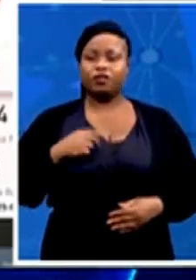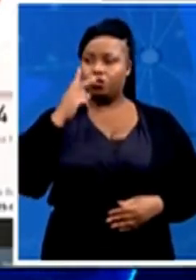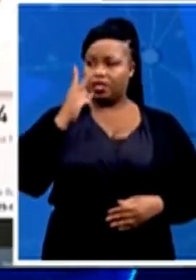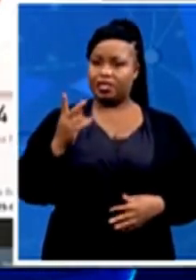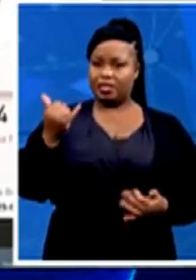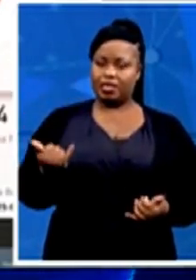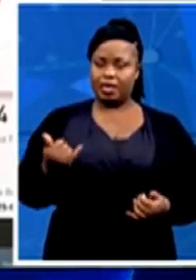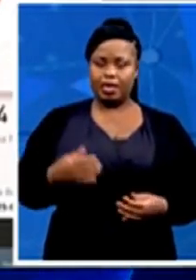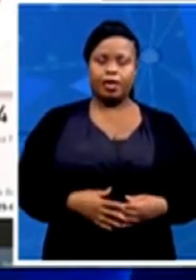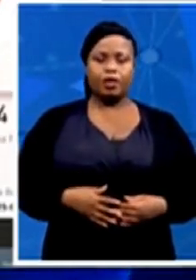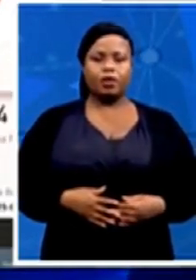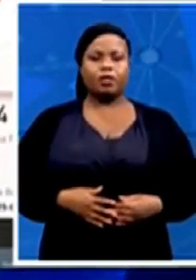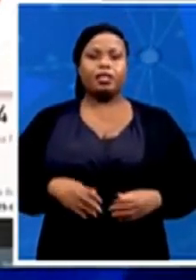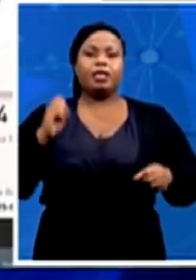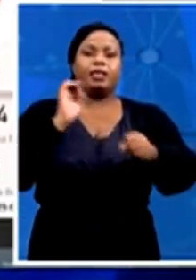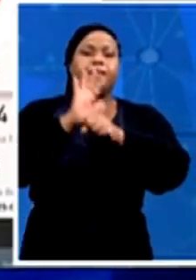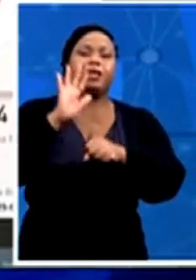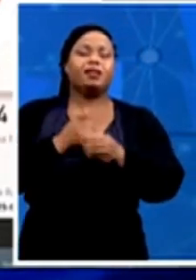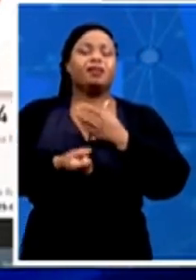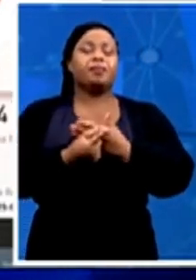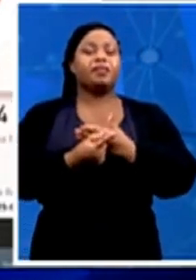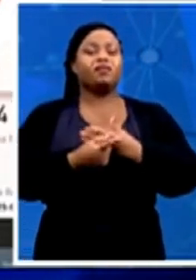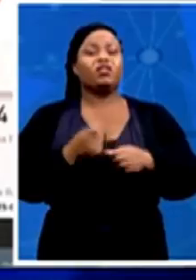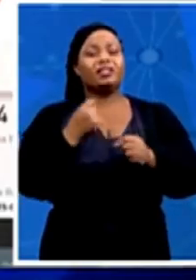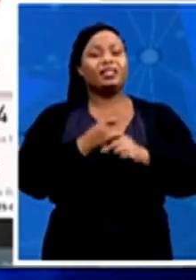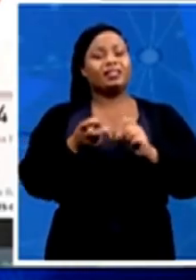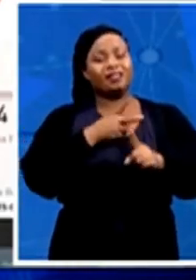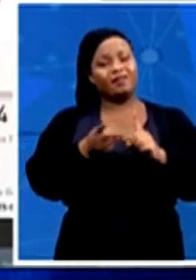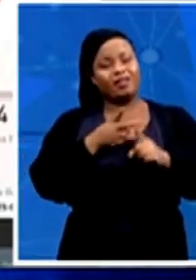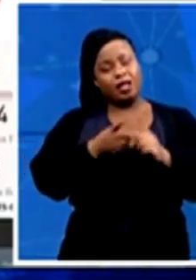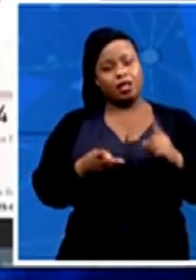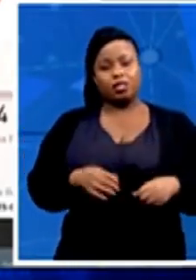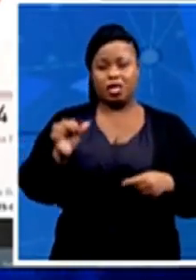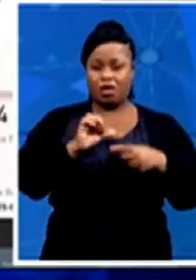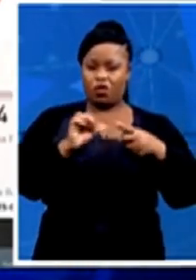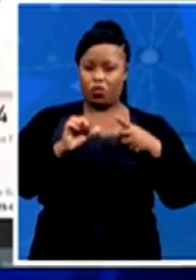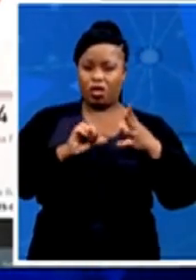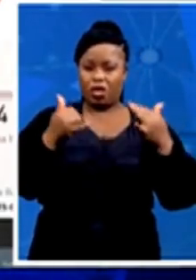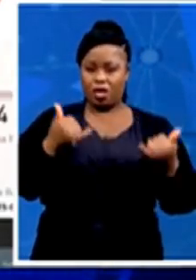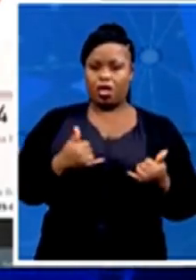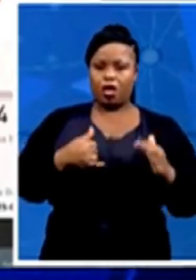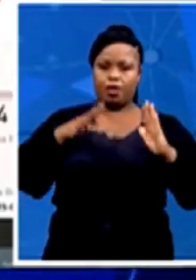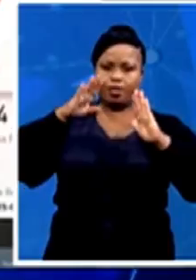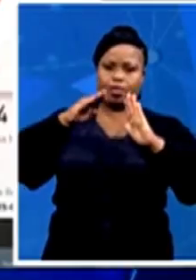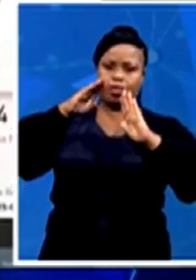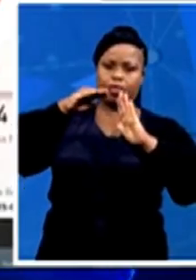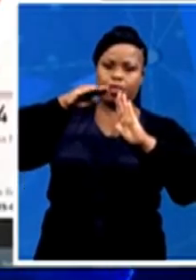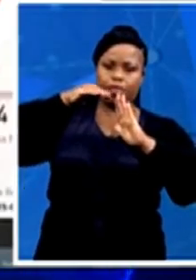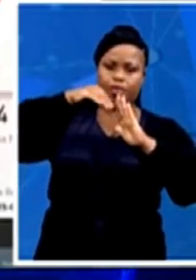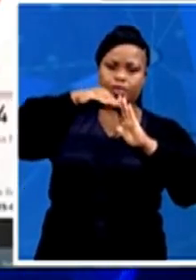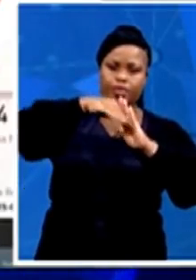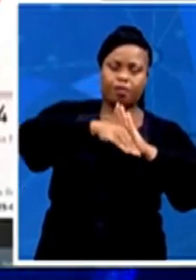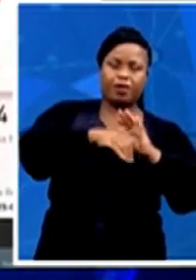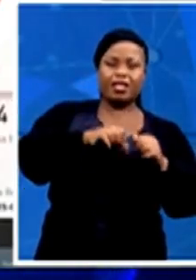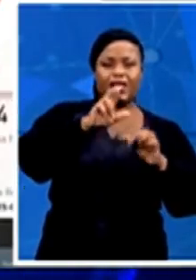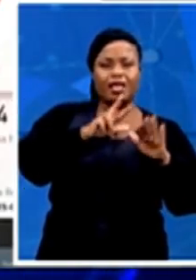on the taxi violence, week on week, it is now reduced back. So there was an 8% decrease and 11% decrease last week